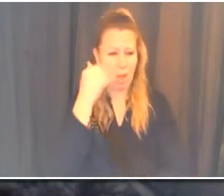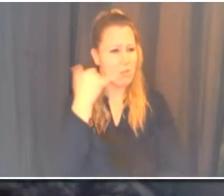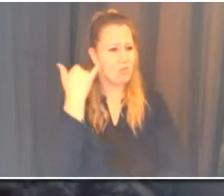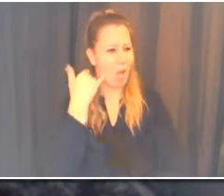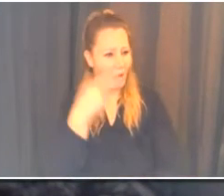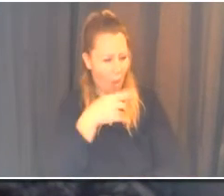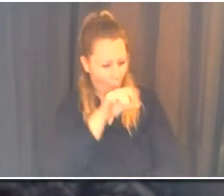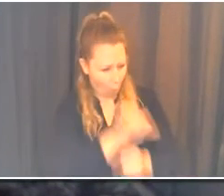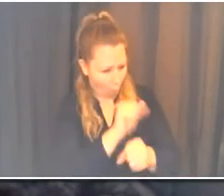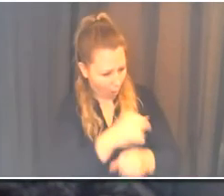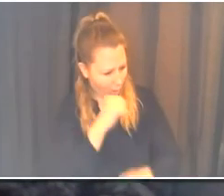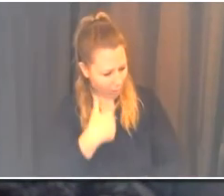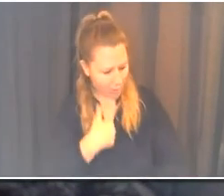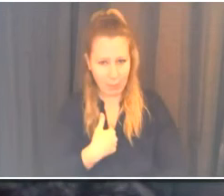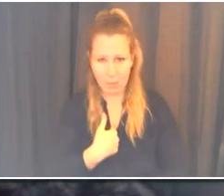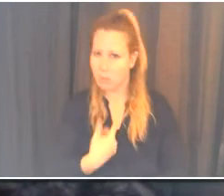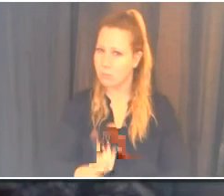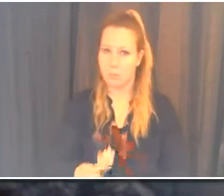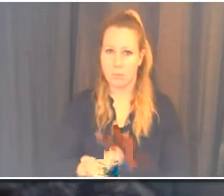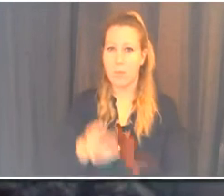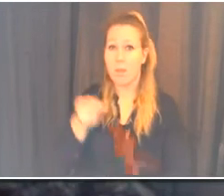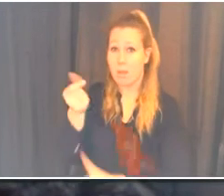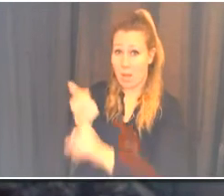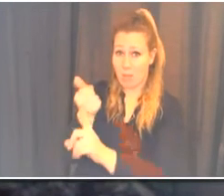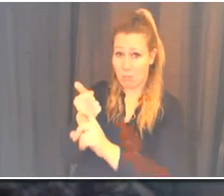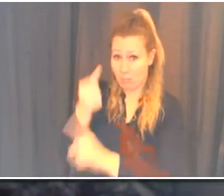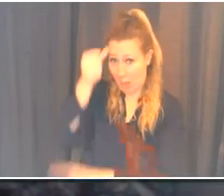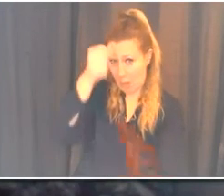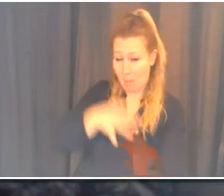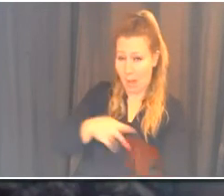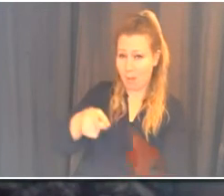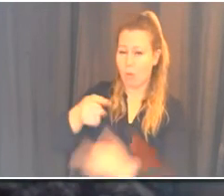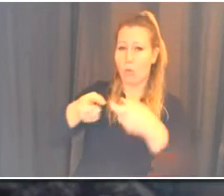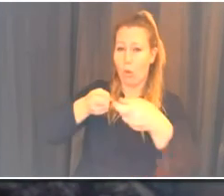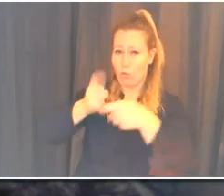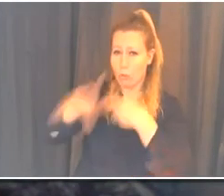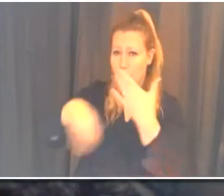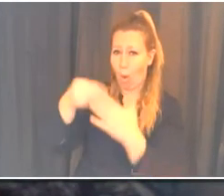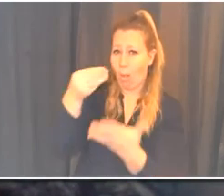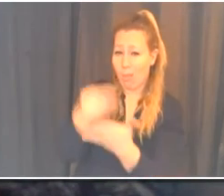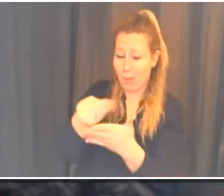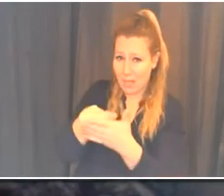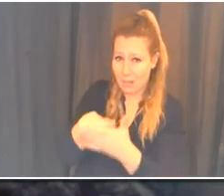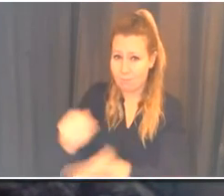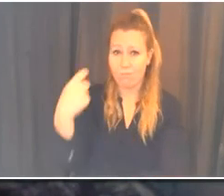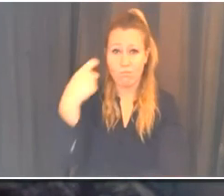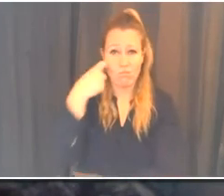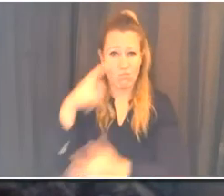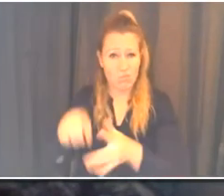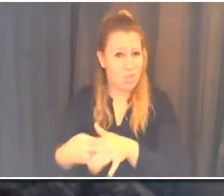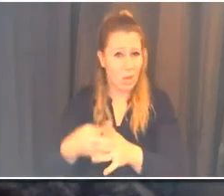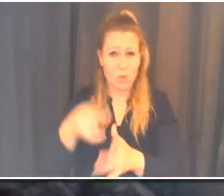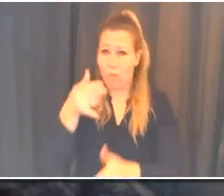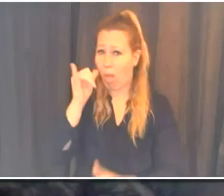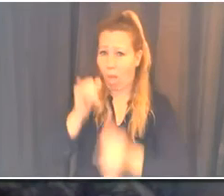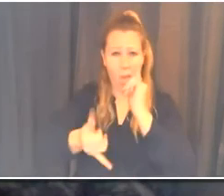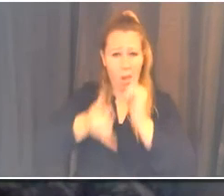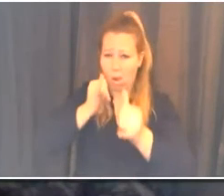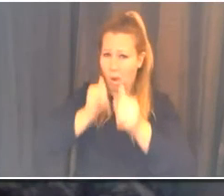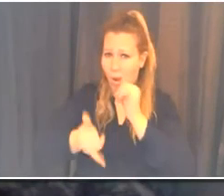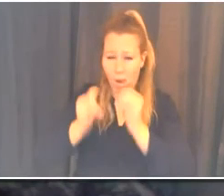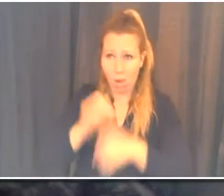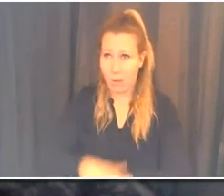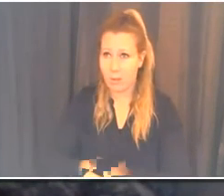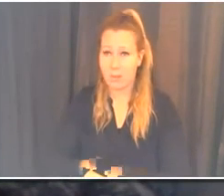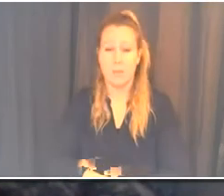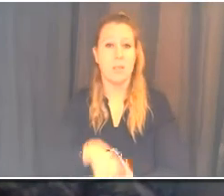father he constantly undermines her Authority and disparages her in front of her children Maria has decided against entering shelter fearing that her